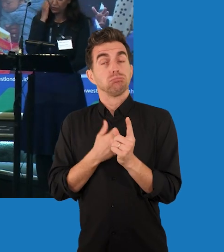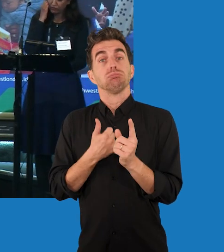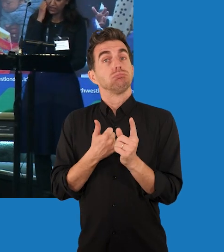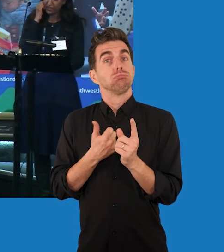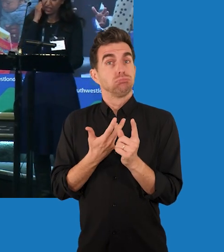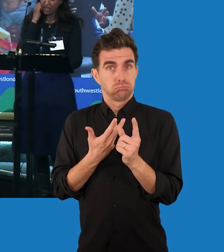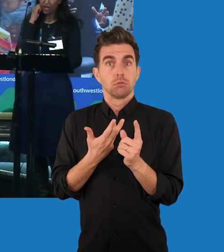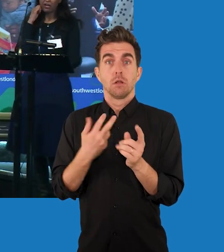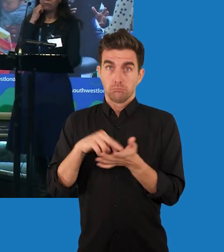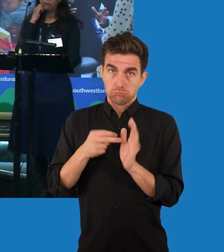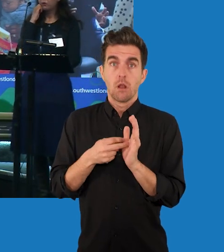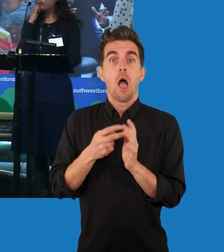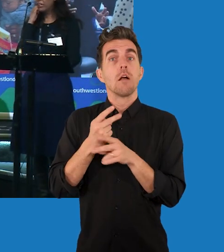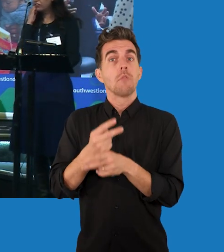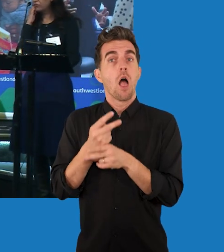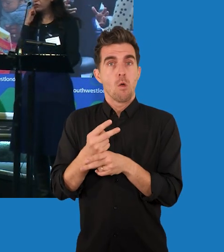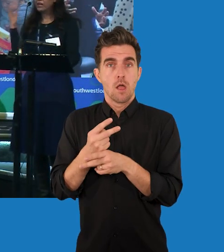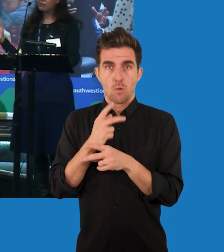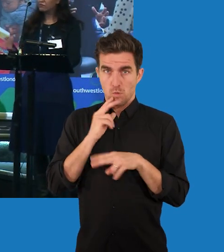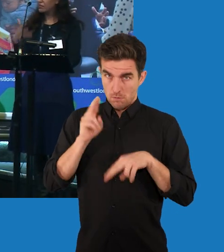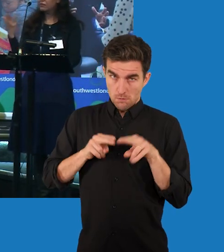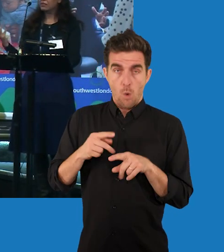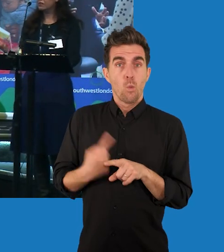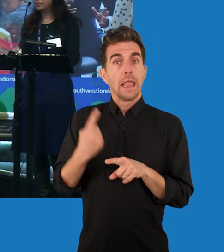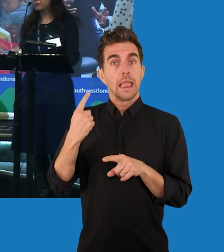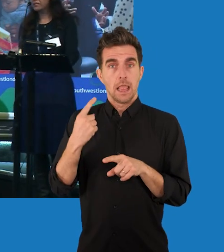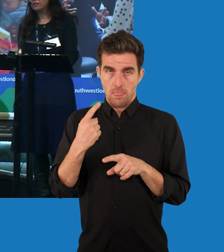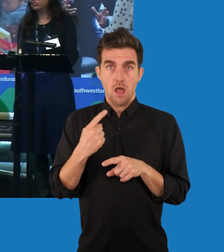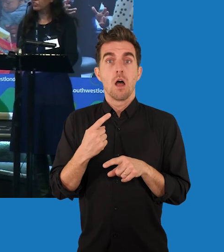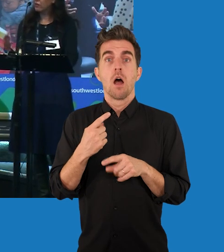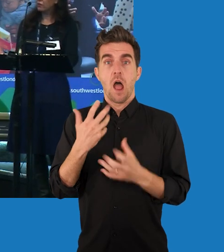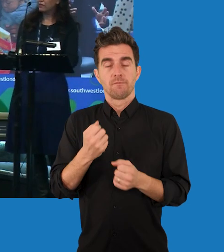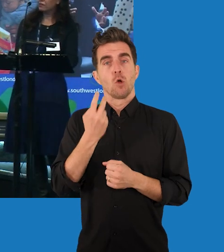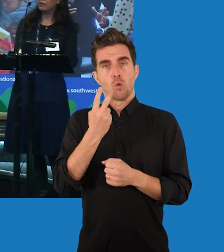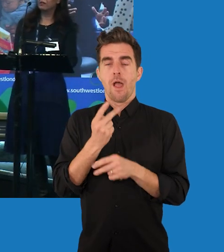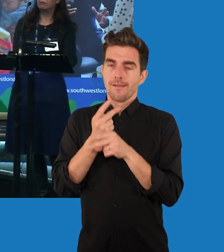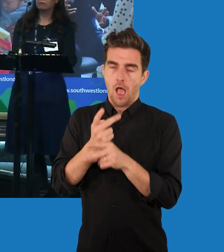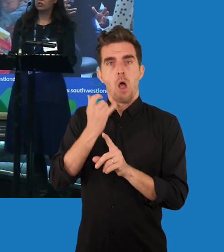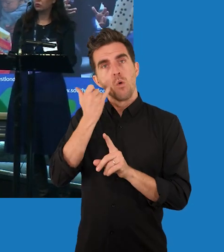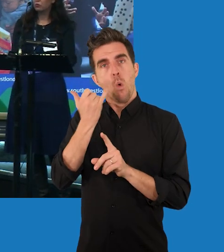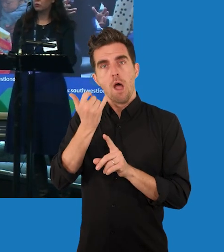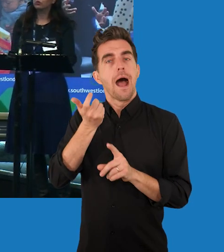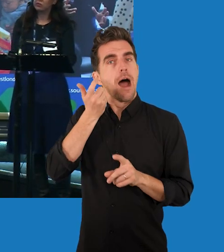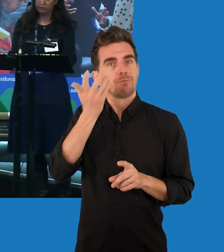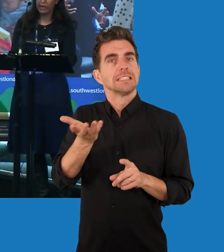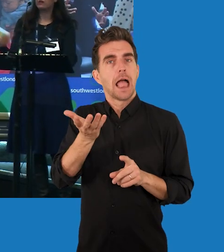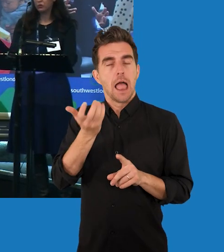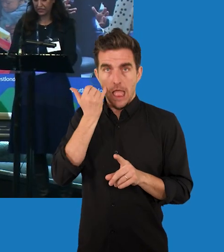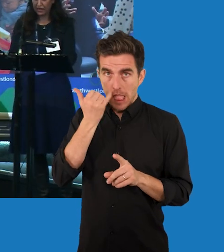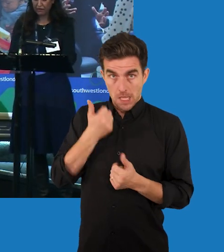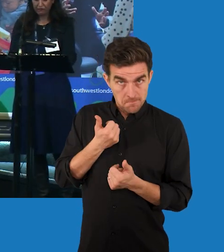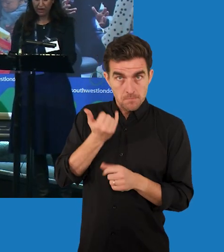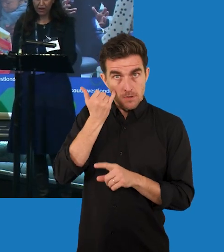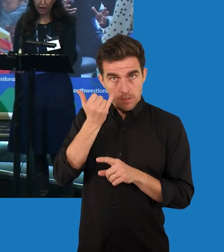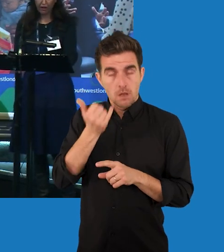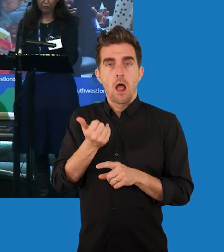fairly swiftly, who arranged for a care needs assessment to be done, and she now gets 2 care calls a